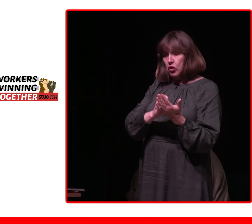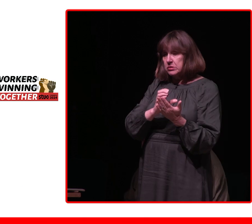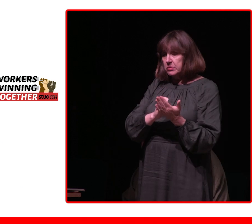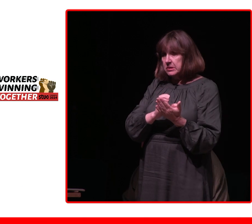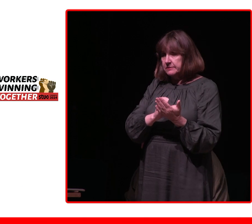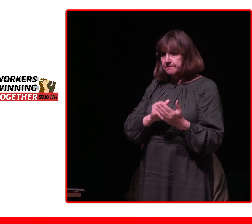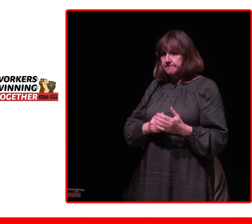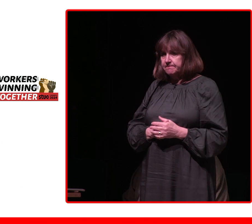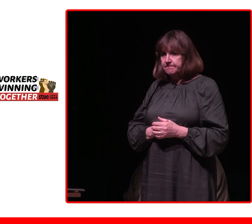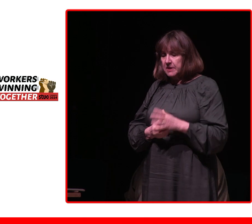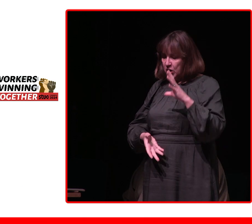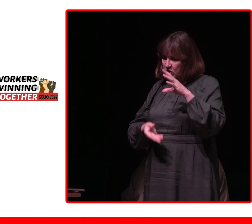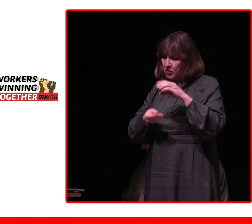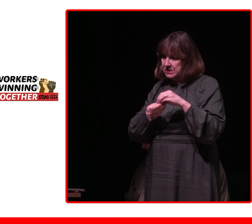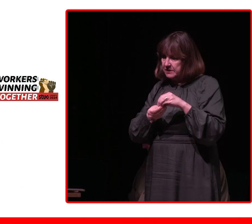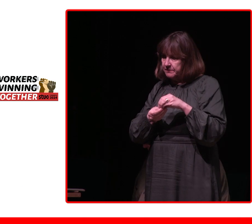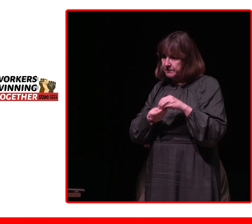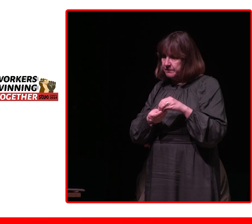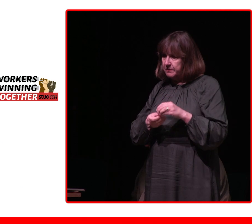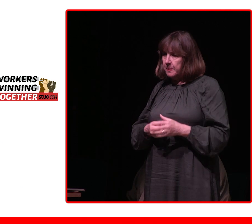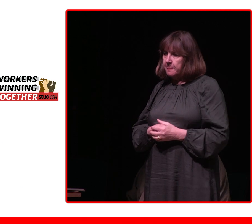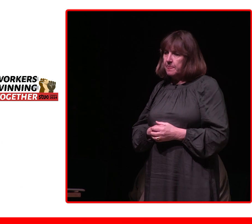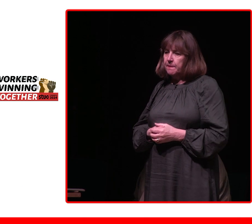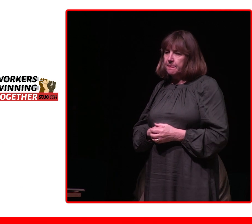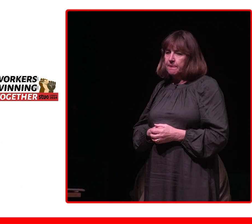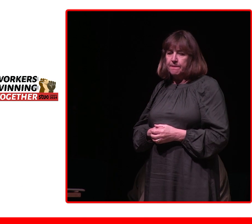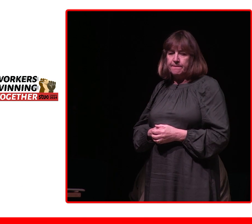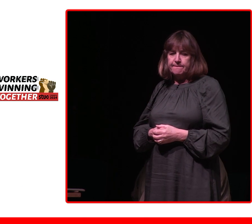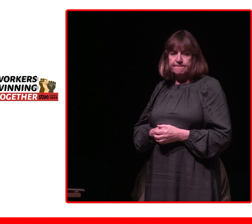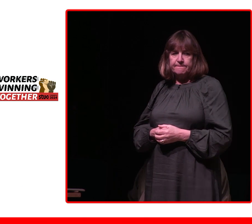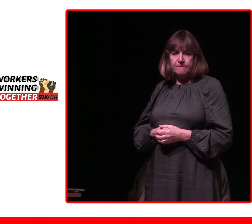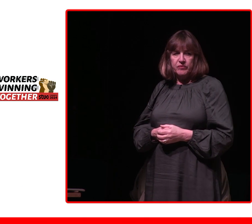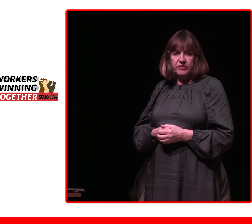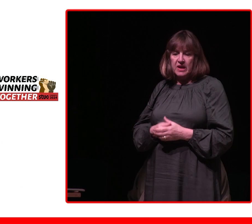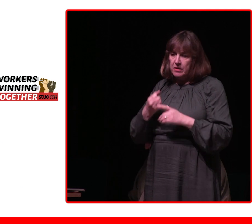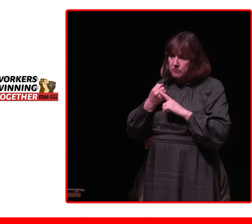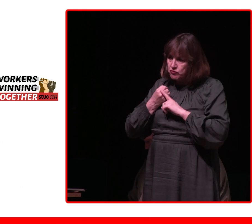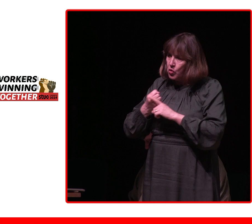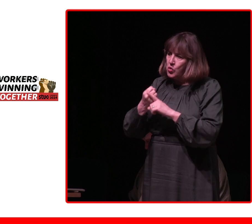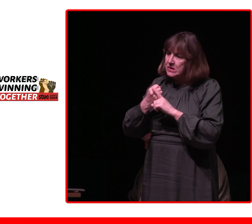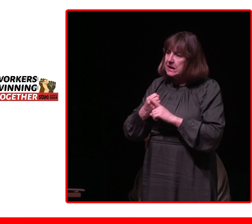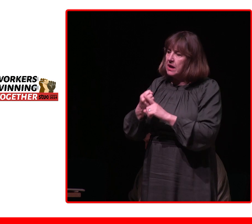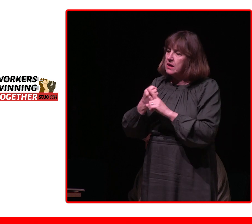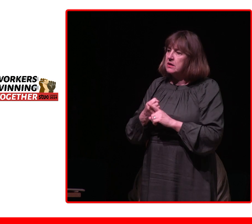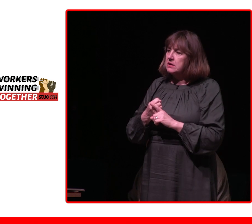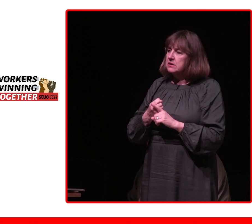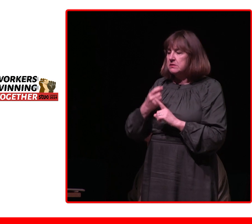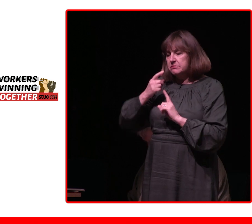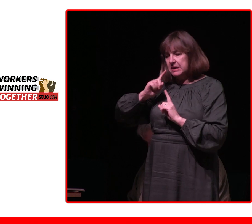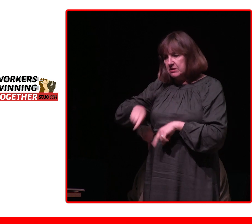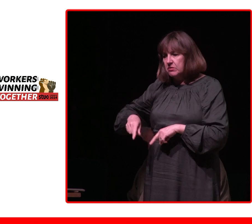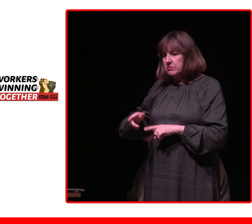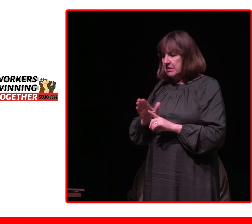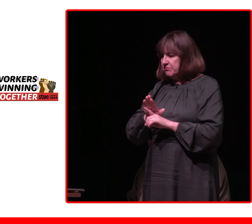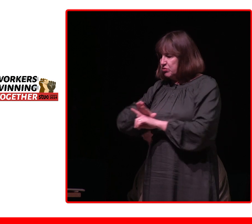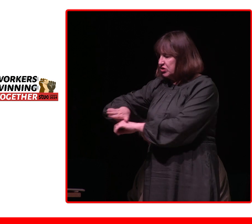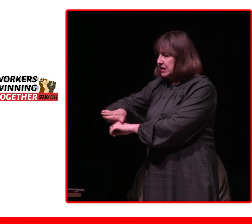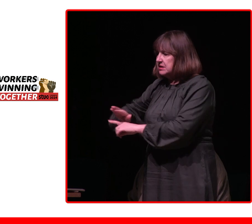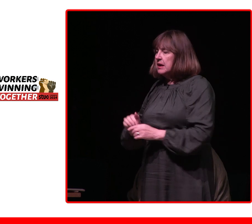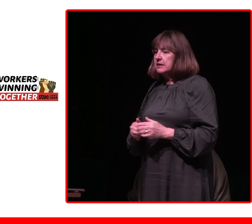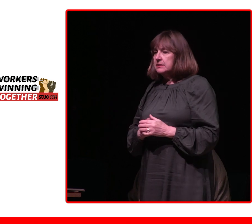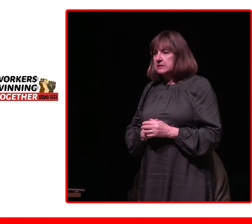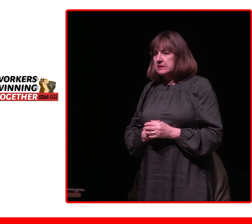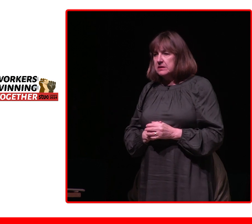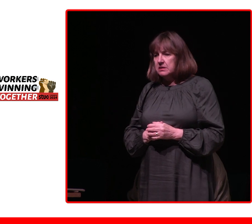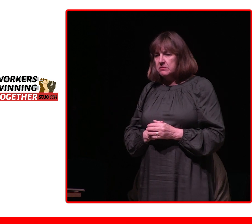was a composite, but it's now been included in the statement. We'd seen protests being ignored, pushed to the side, and